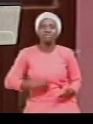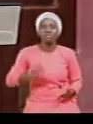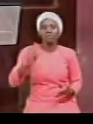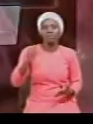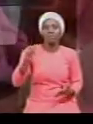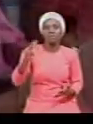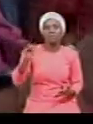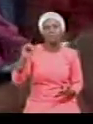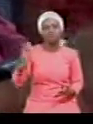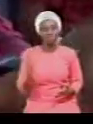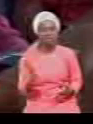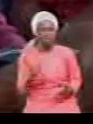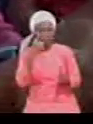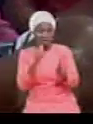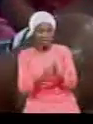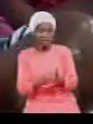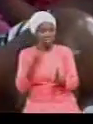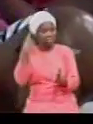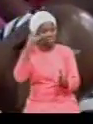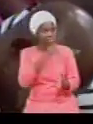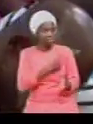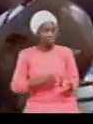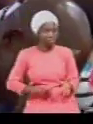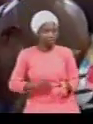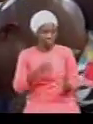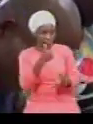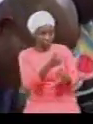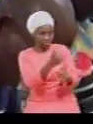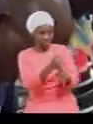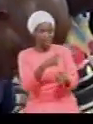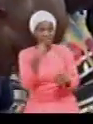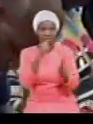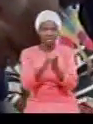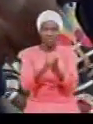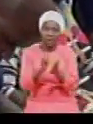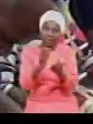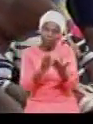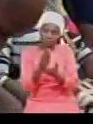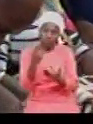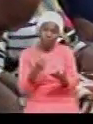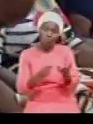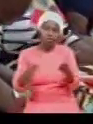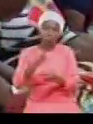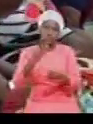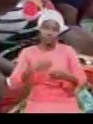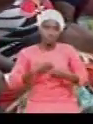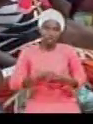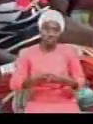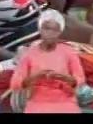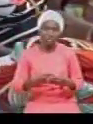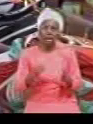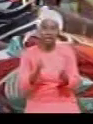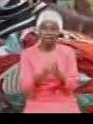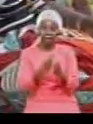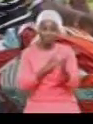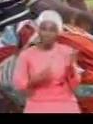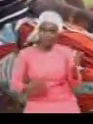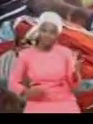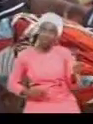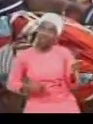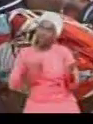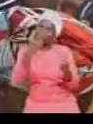David himself said by the Holy Ghost, the Lord